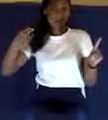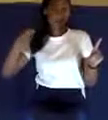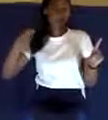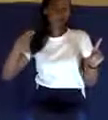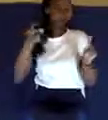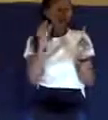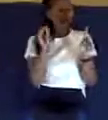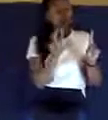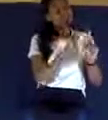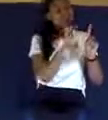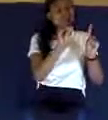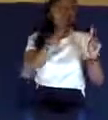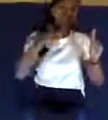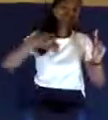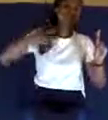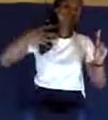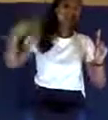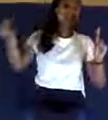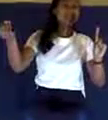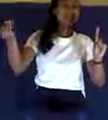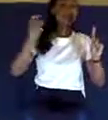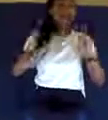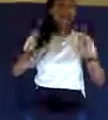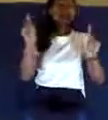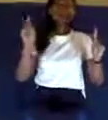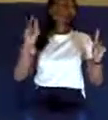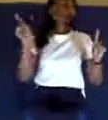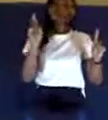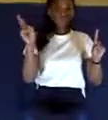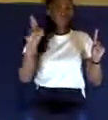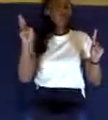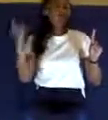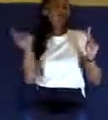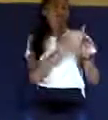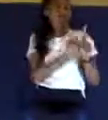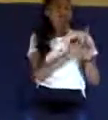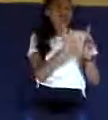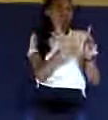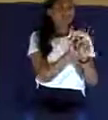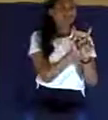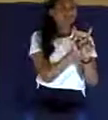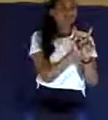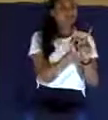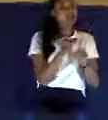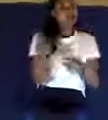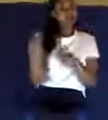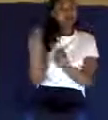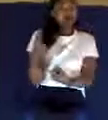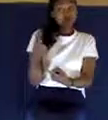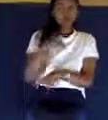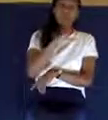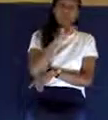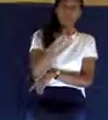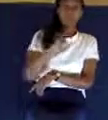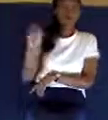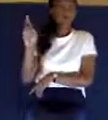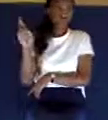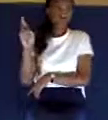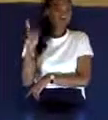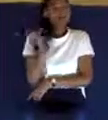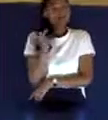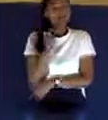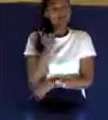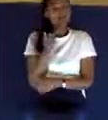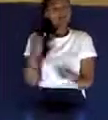to her. Now, up until this point, Ruth and Orpah have been equals, but the narrator's purpose here is to show the superiority of Ruth at